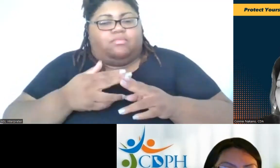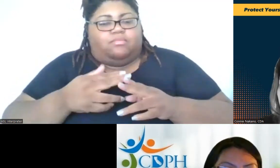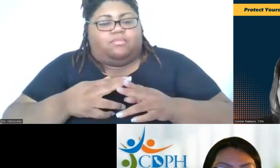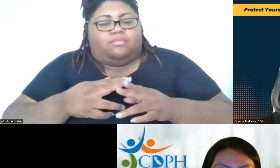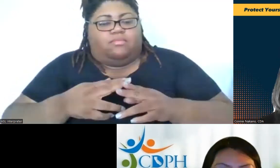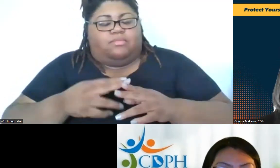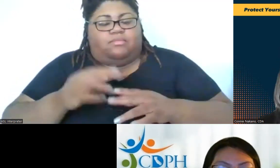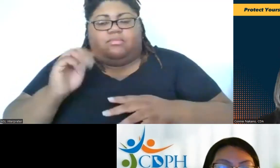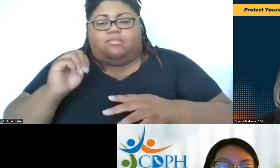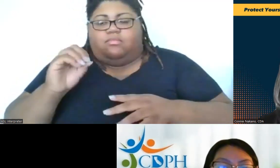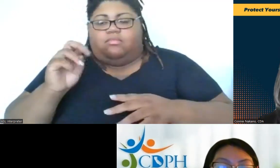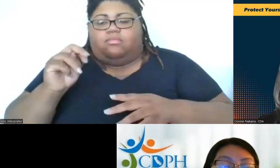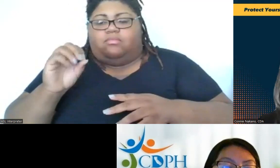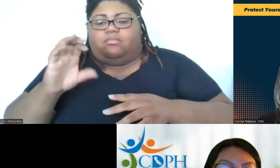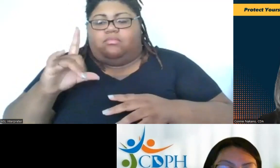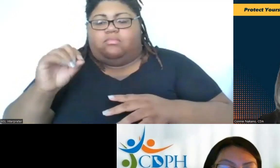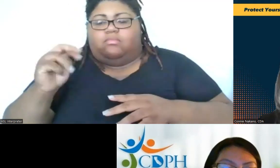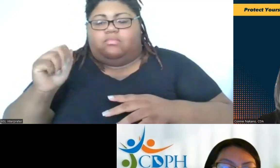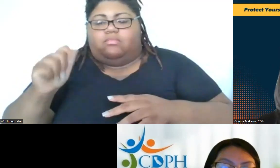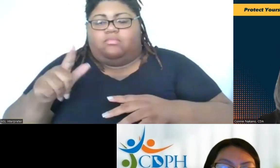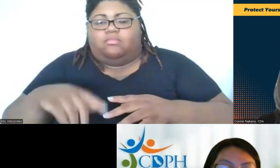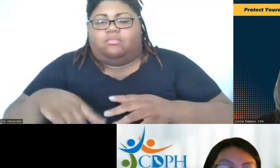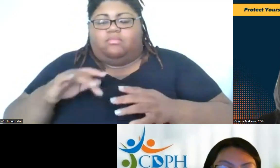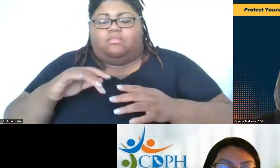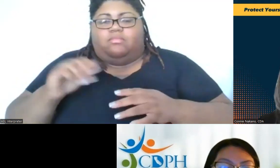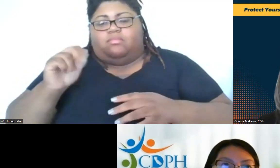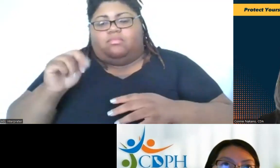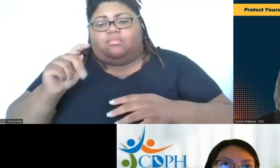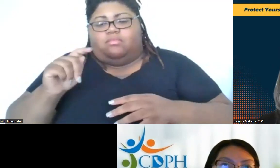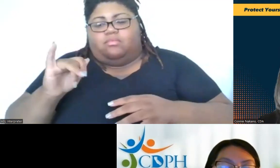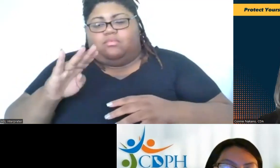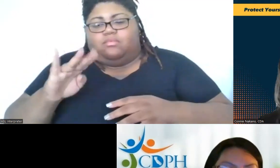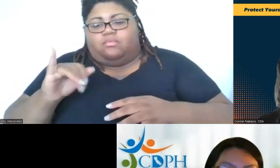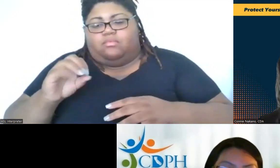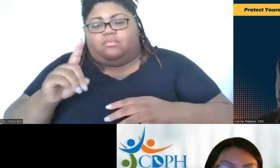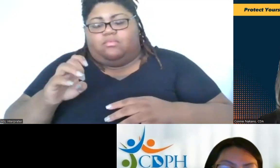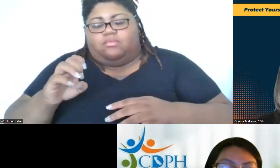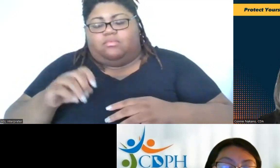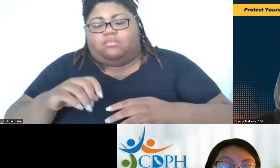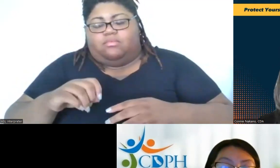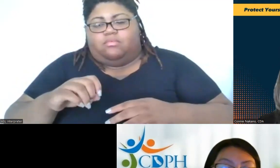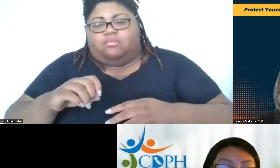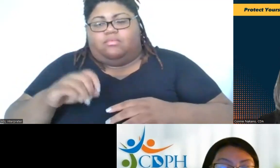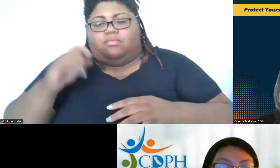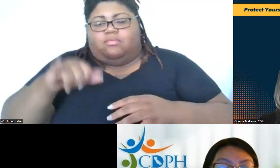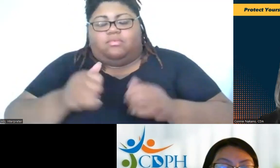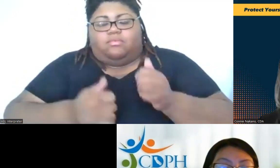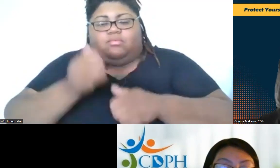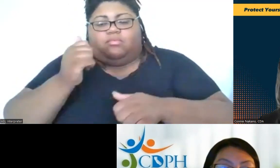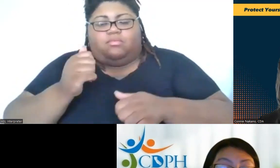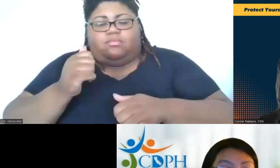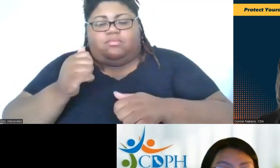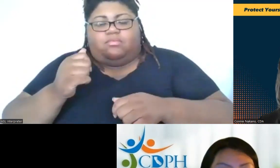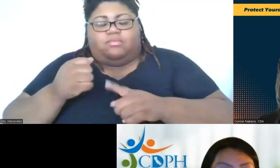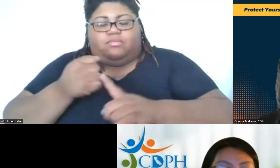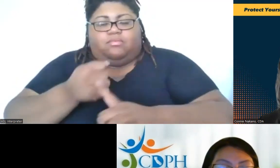terminology, monoclonal antibodies. Those were in use, but the monoclonal antibodies were more susceptible to